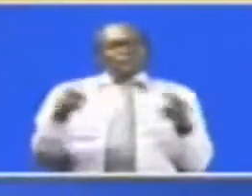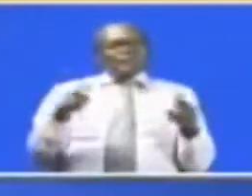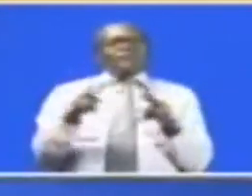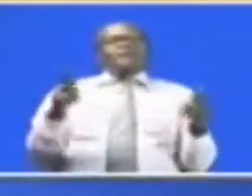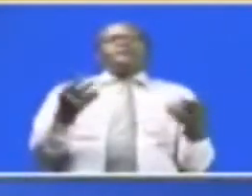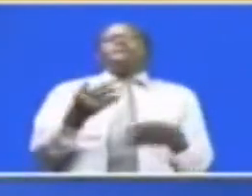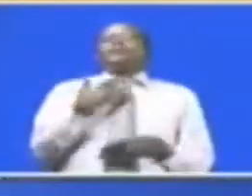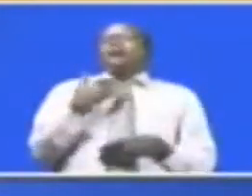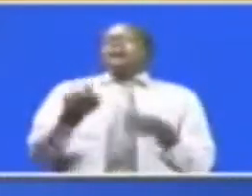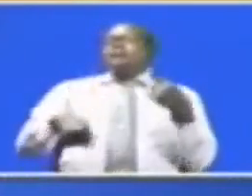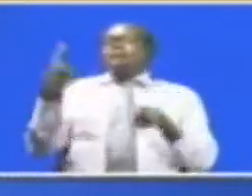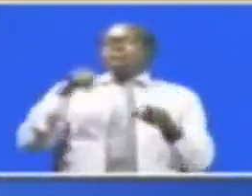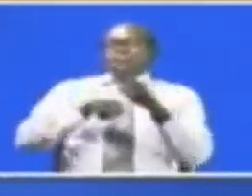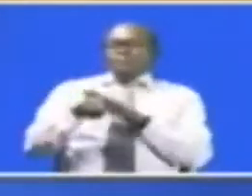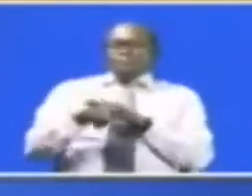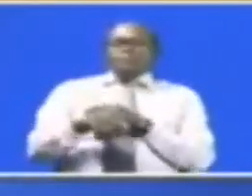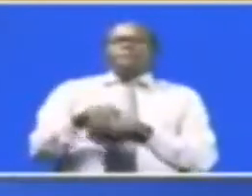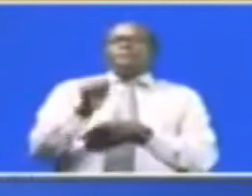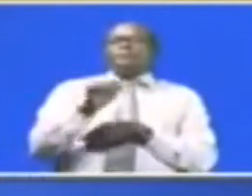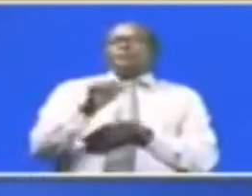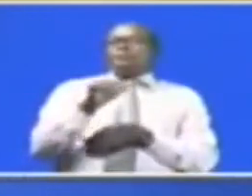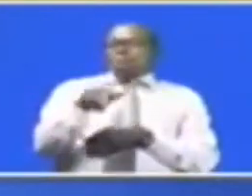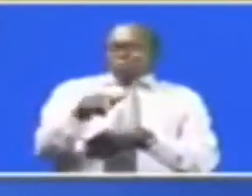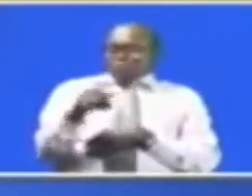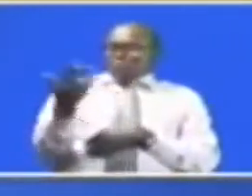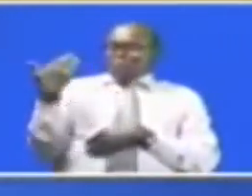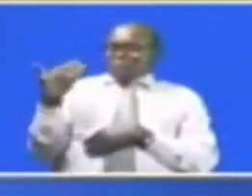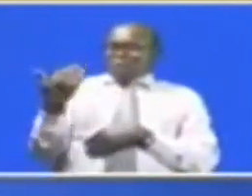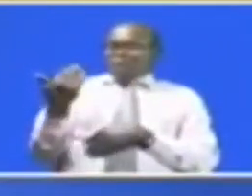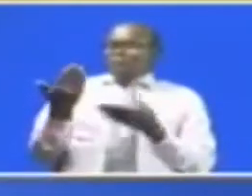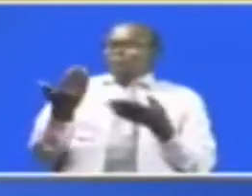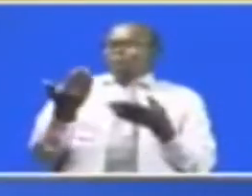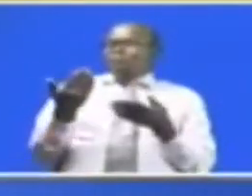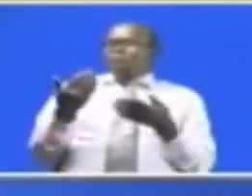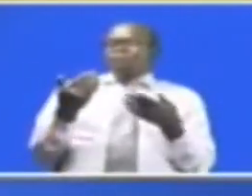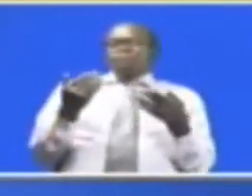very angry. FC Talanta is banking on the retention of all their players from the previous season in their great run as